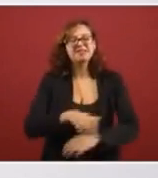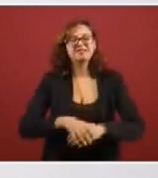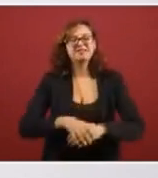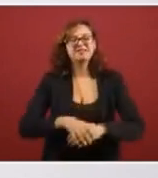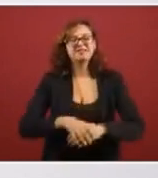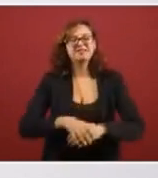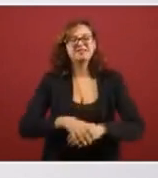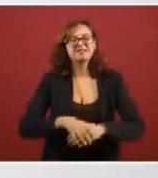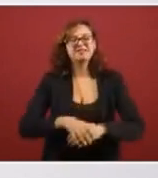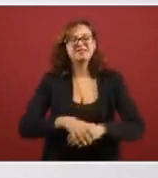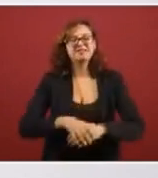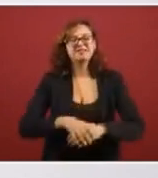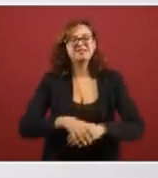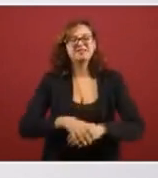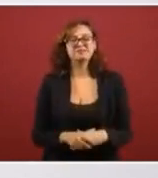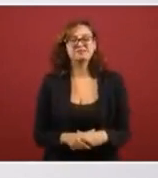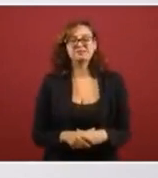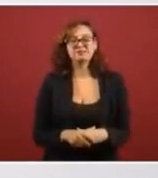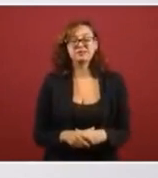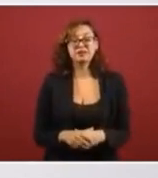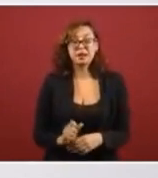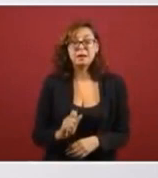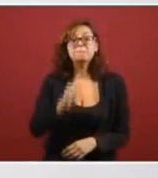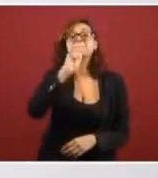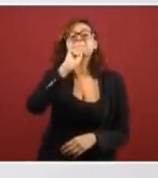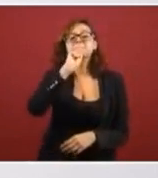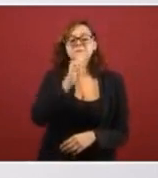in that same way